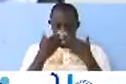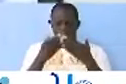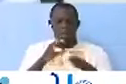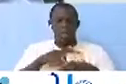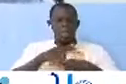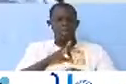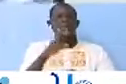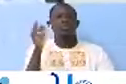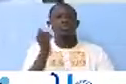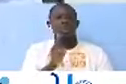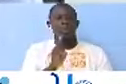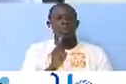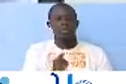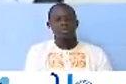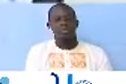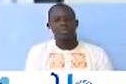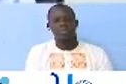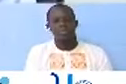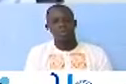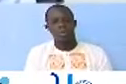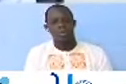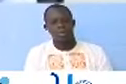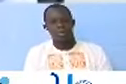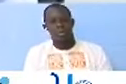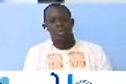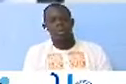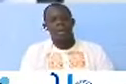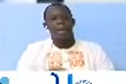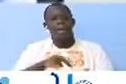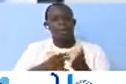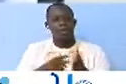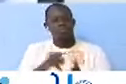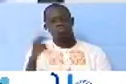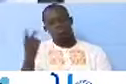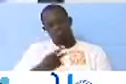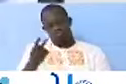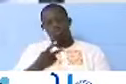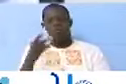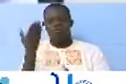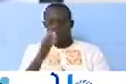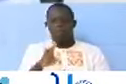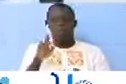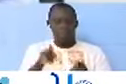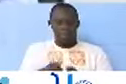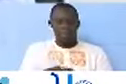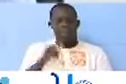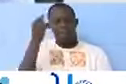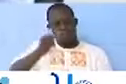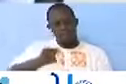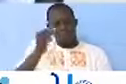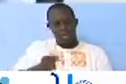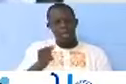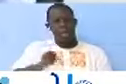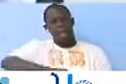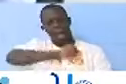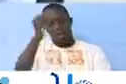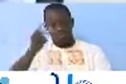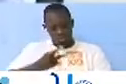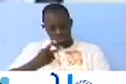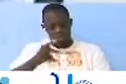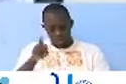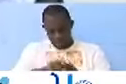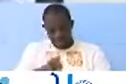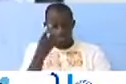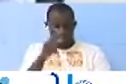is there is that both of us come from the same village. And we share the